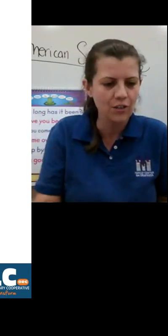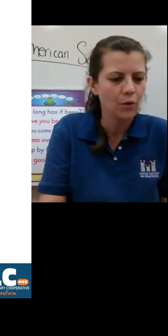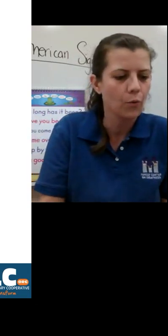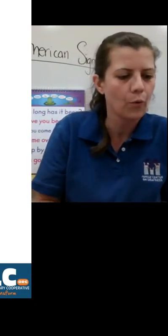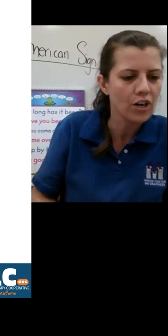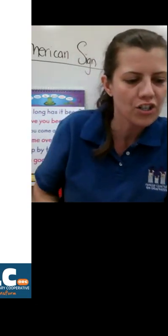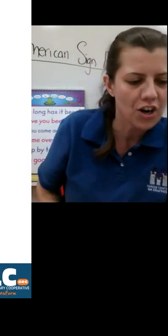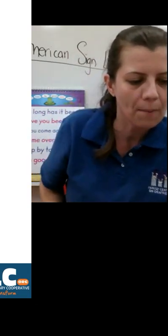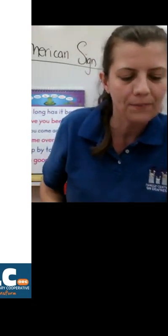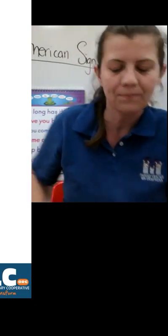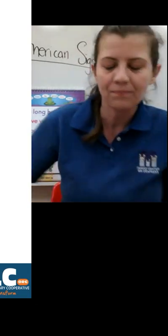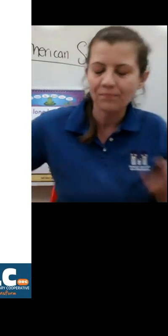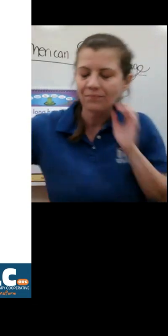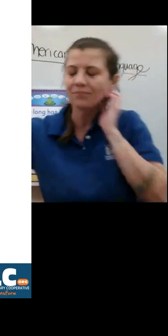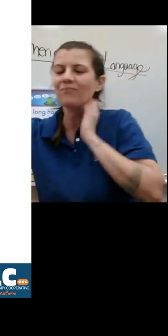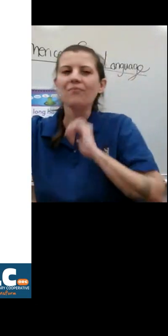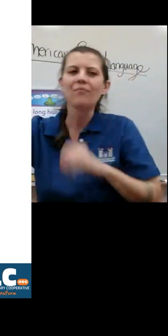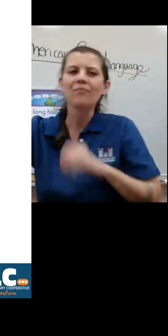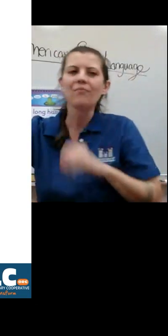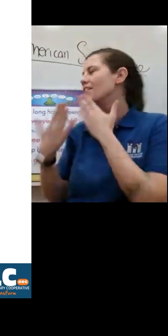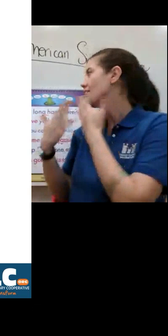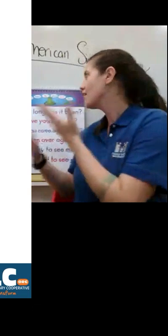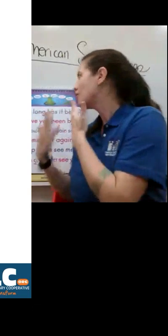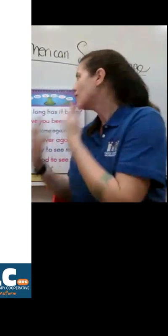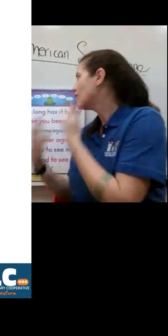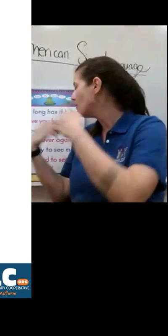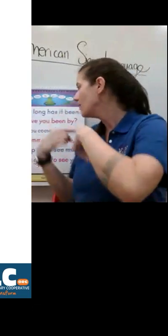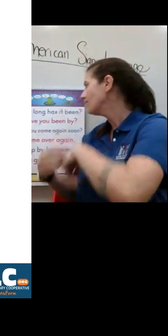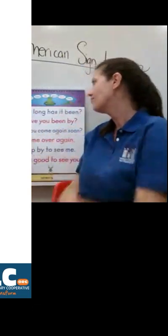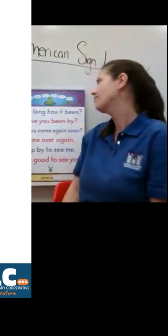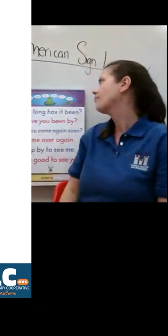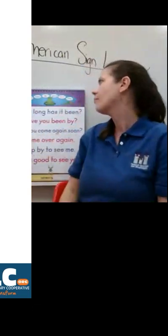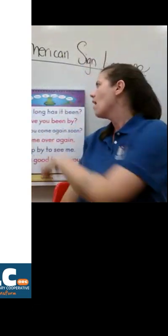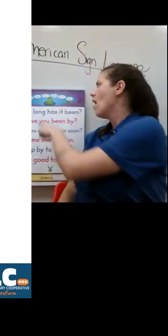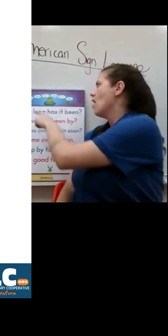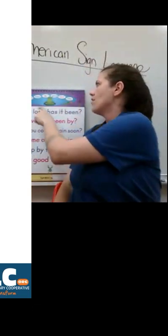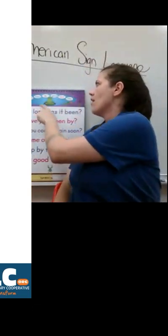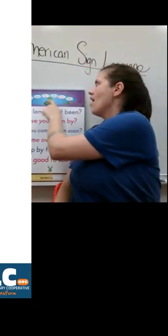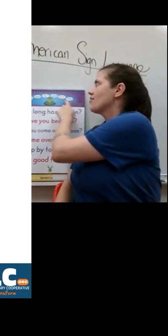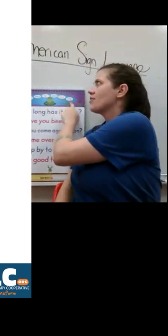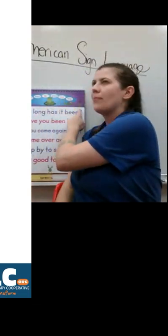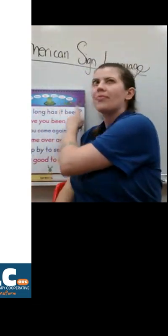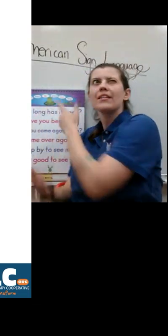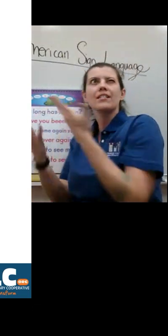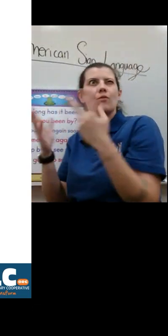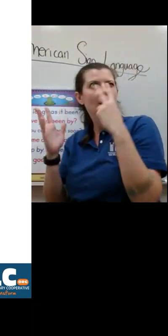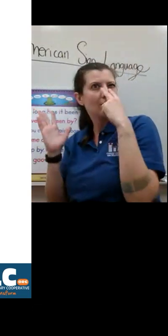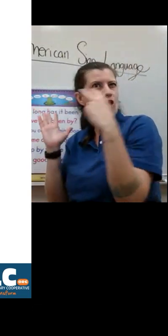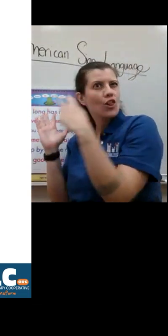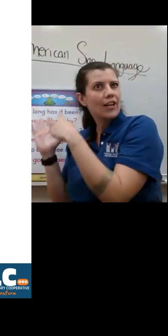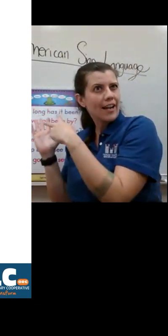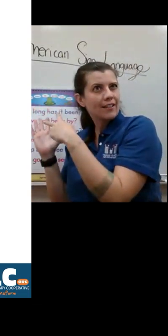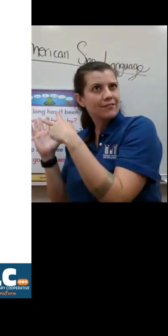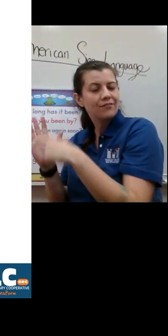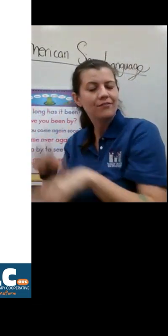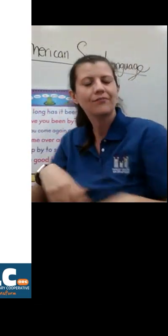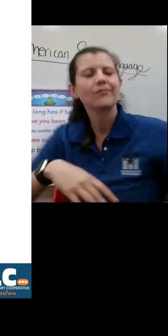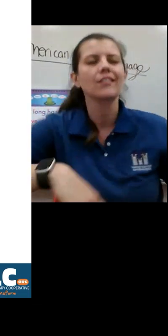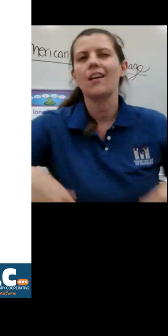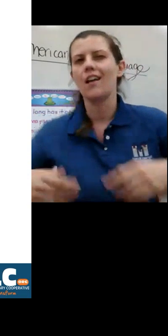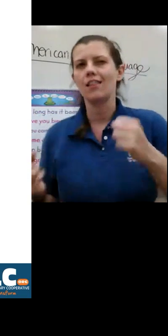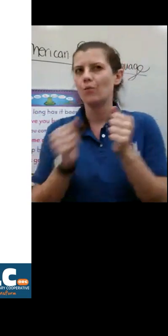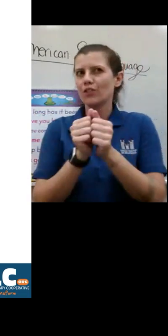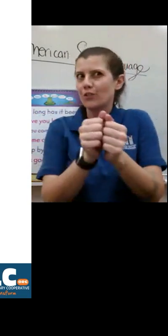to today's workshop. So thank you for coming. So I have some things I would like to look